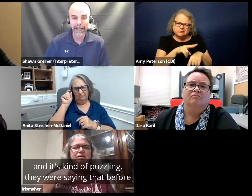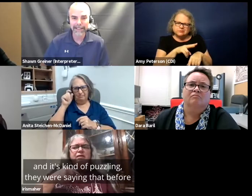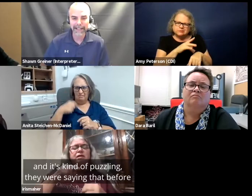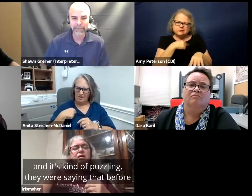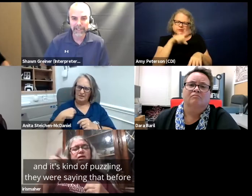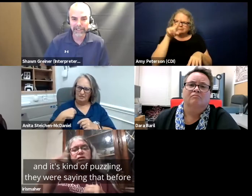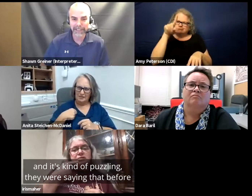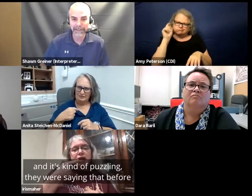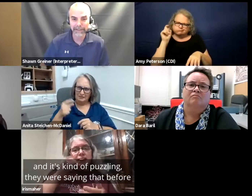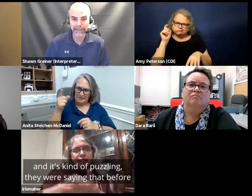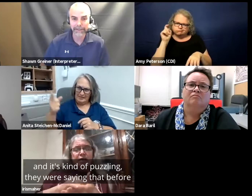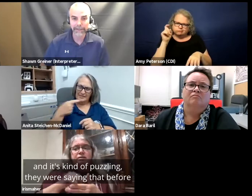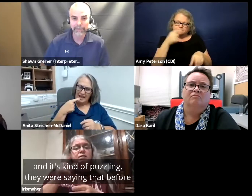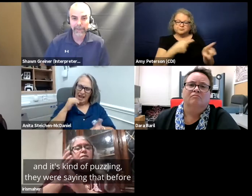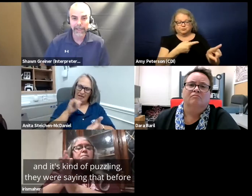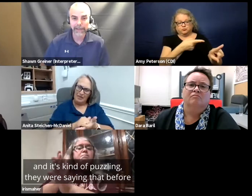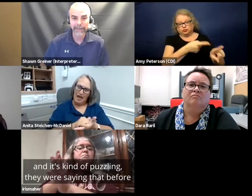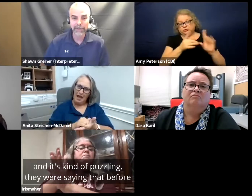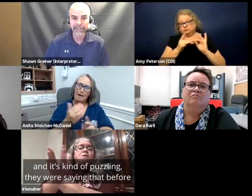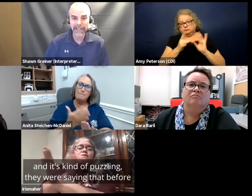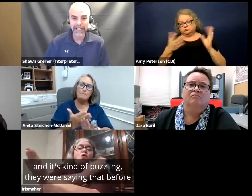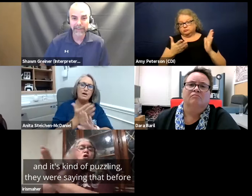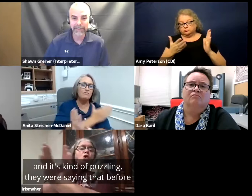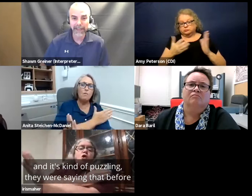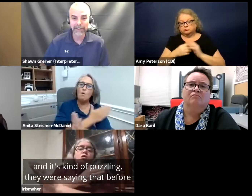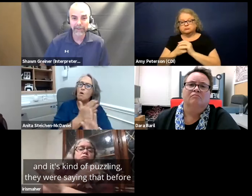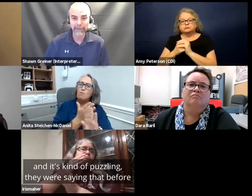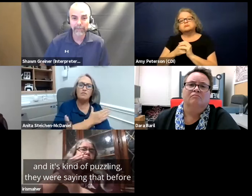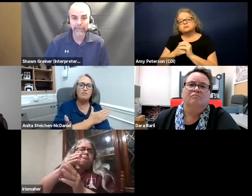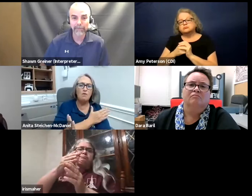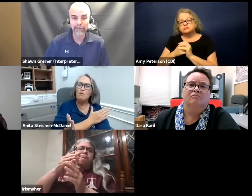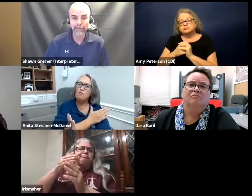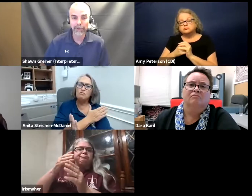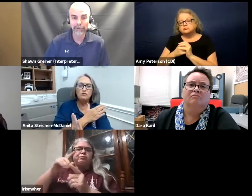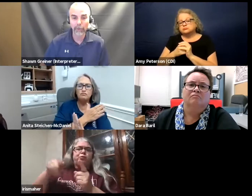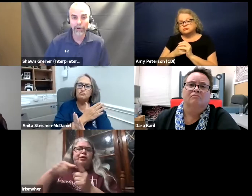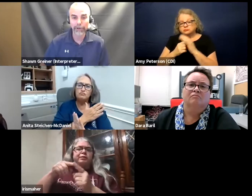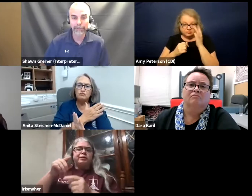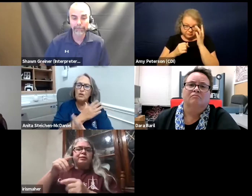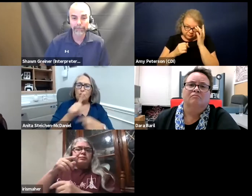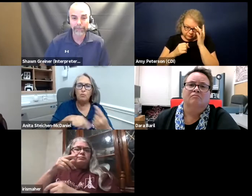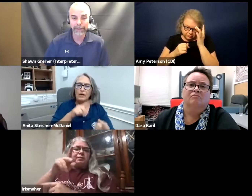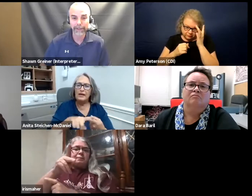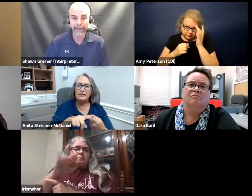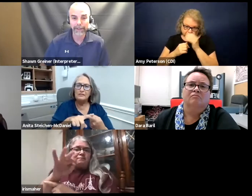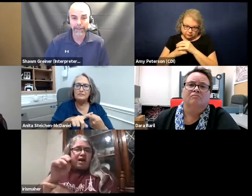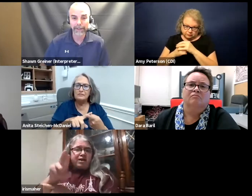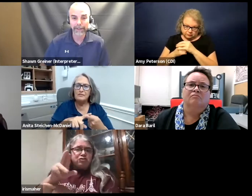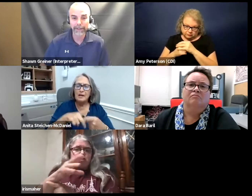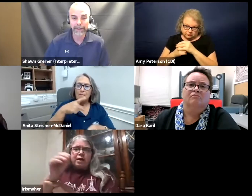and it's kind of puzzling. They were saying that before